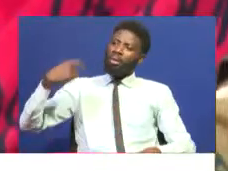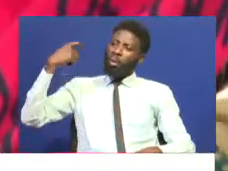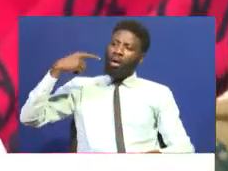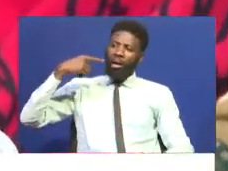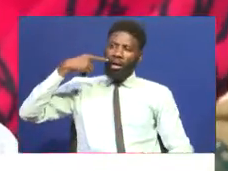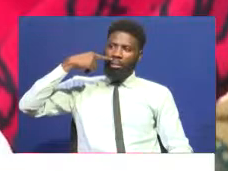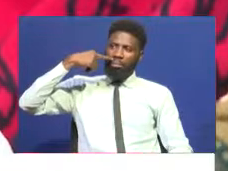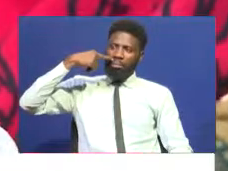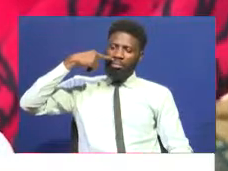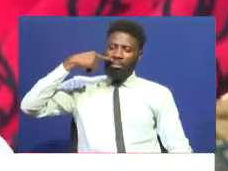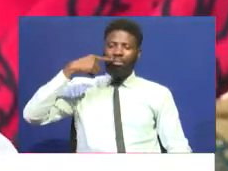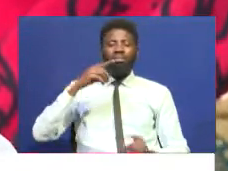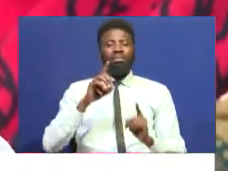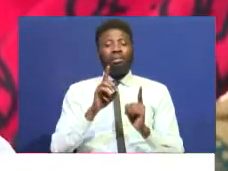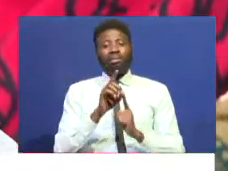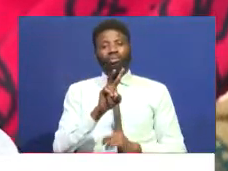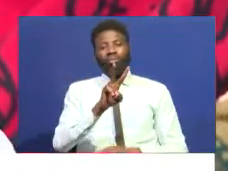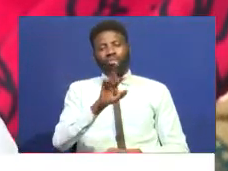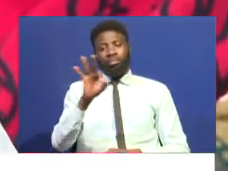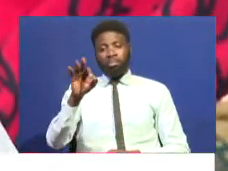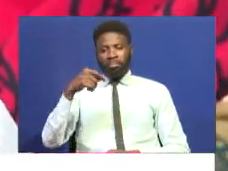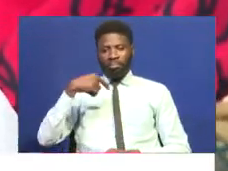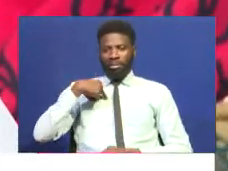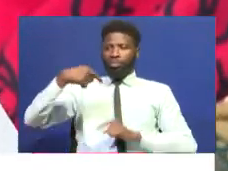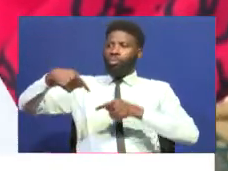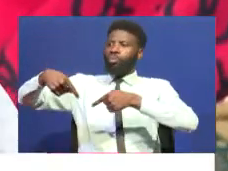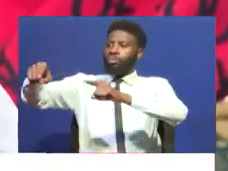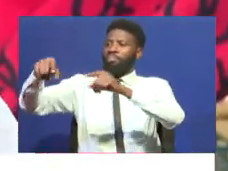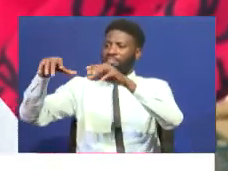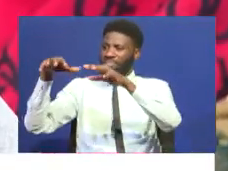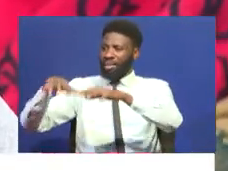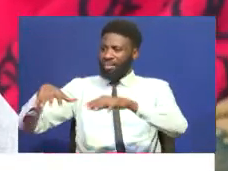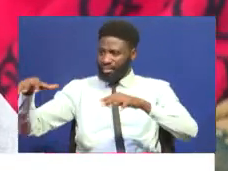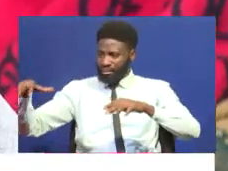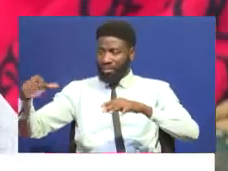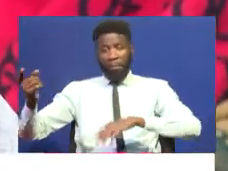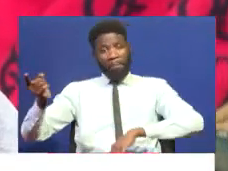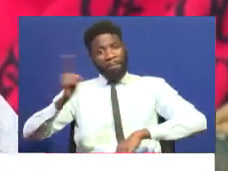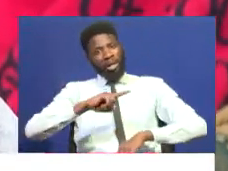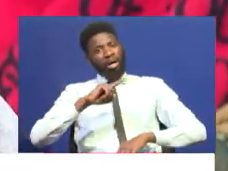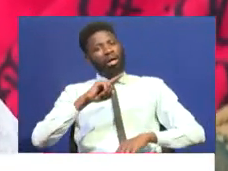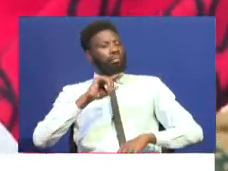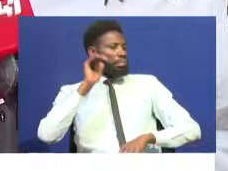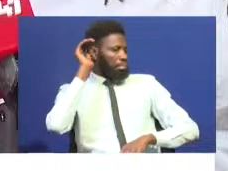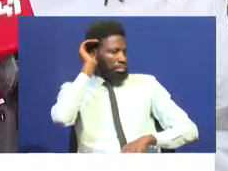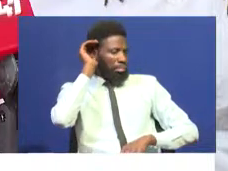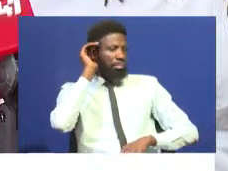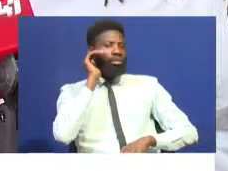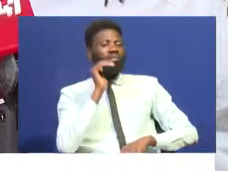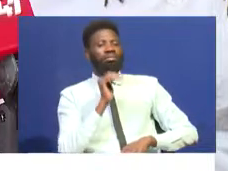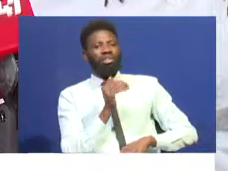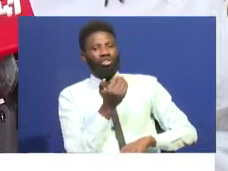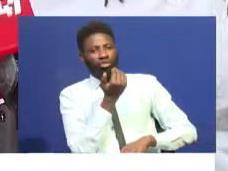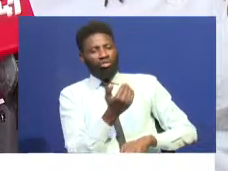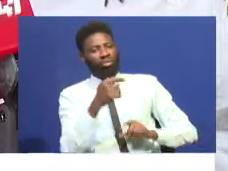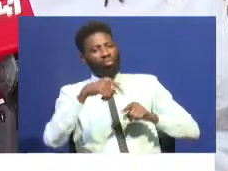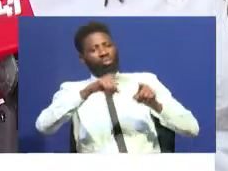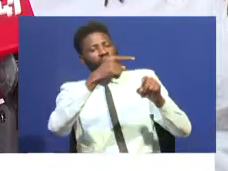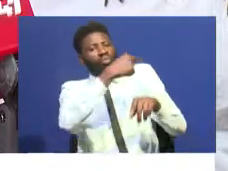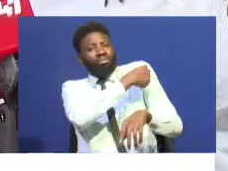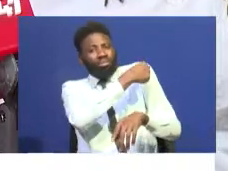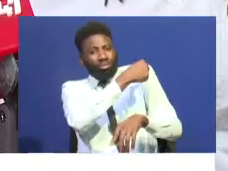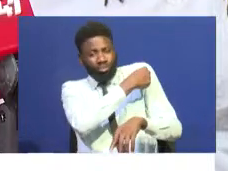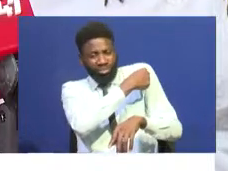December 2023. Mimi nilikuwa nimeenda soko, nikakuta tu ameenda usi. Walipikwa saa 11